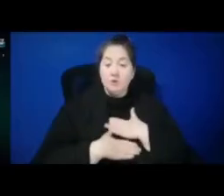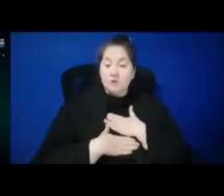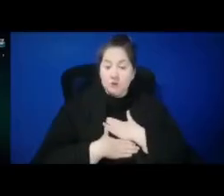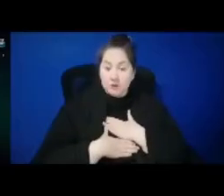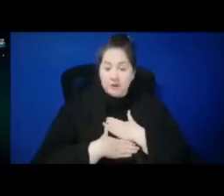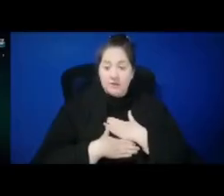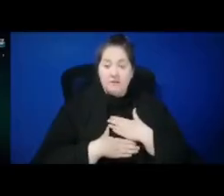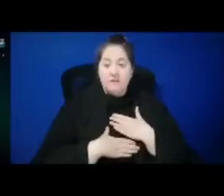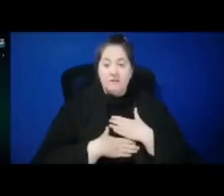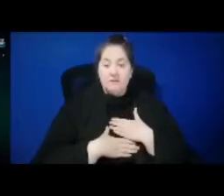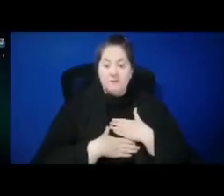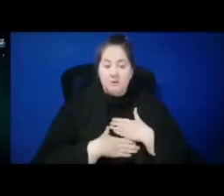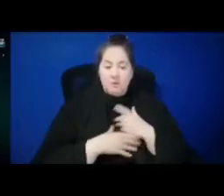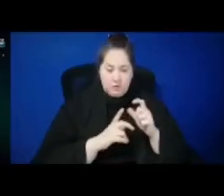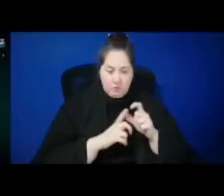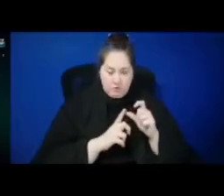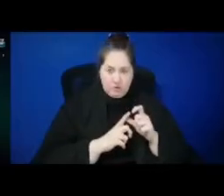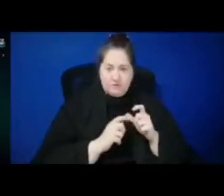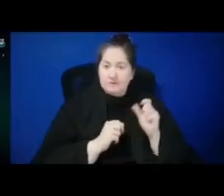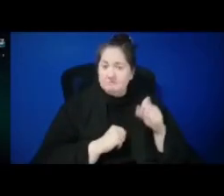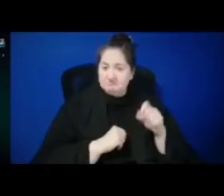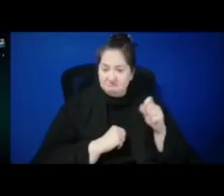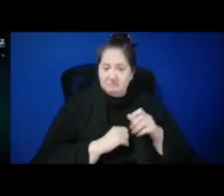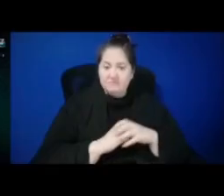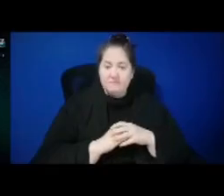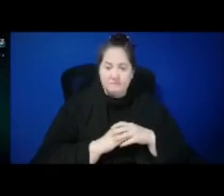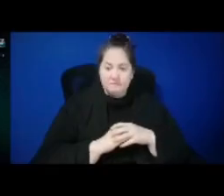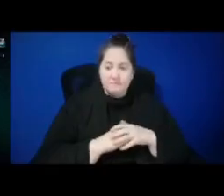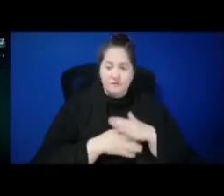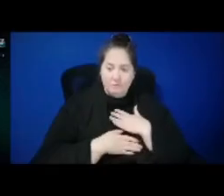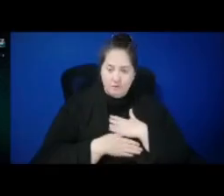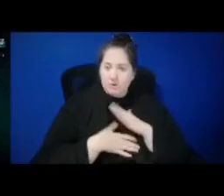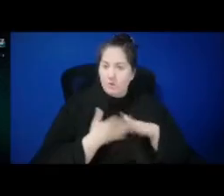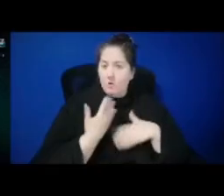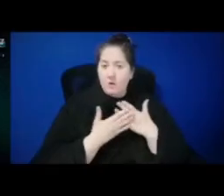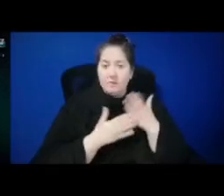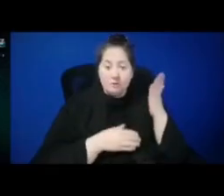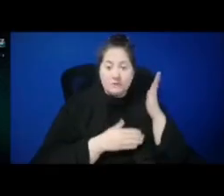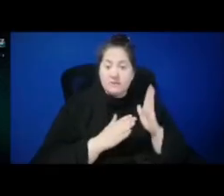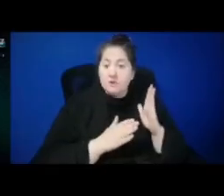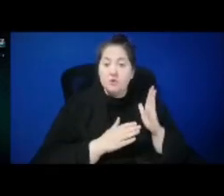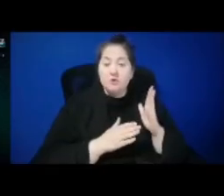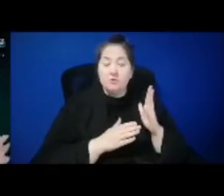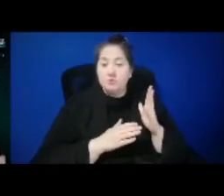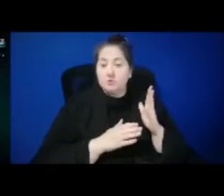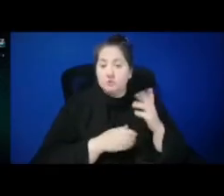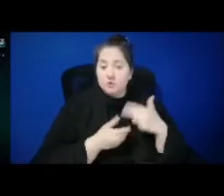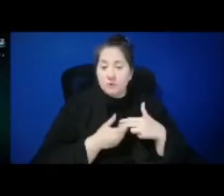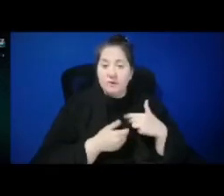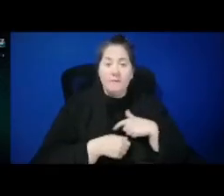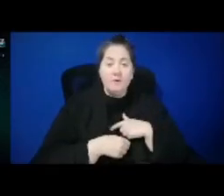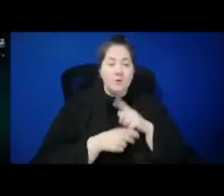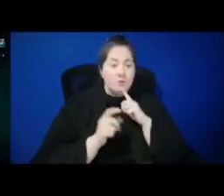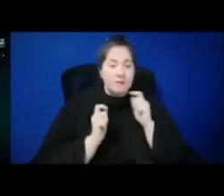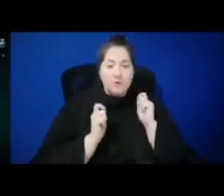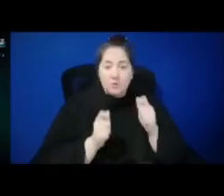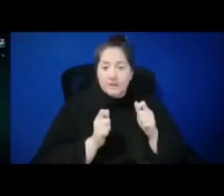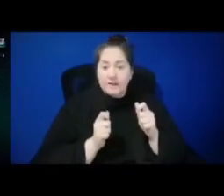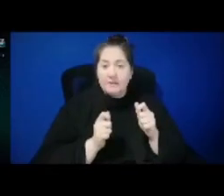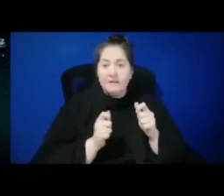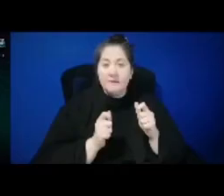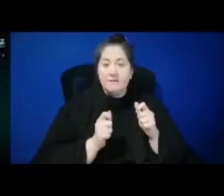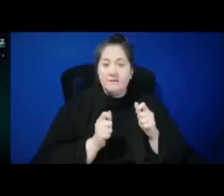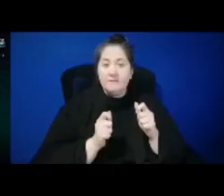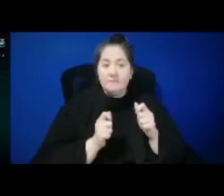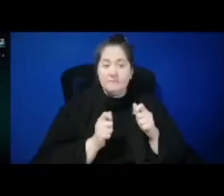appreciate those words. And yeah, I really appreciate all of the presenters that came on today. I'm going to very quickly, if you